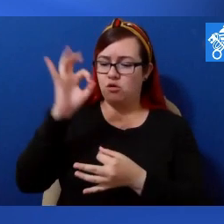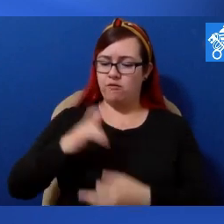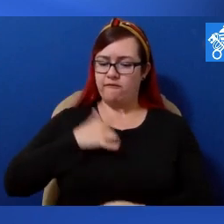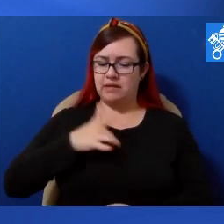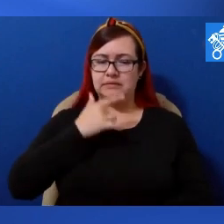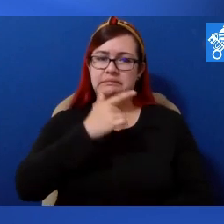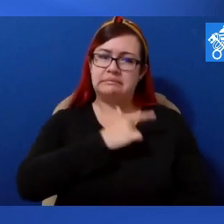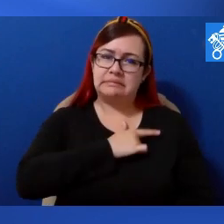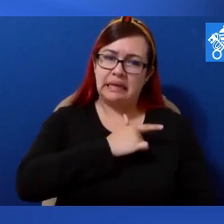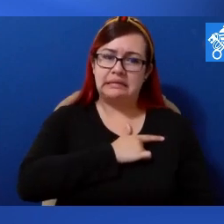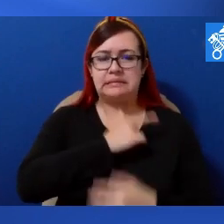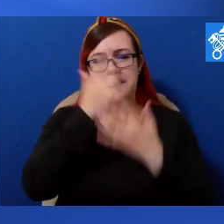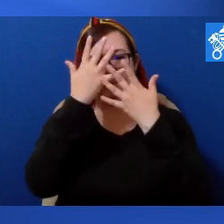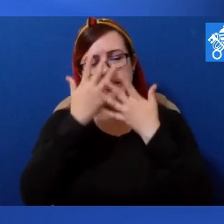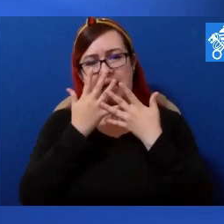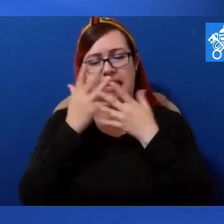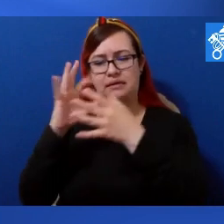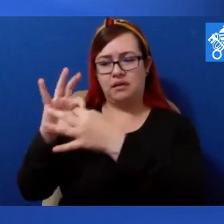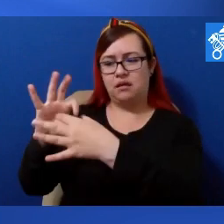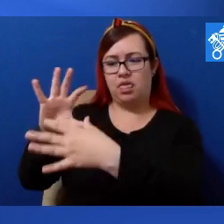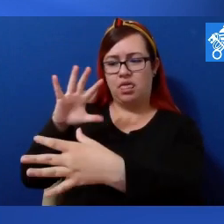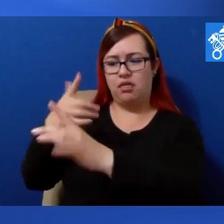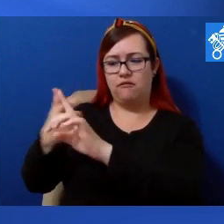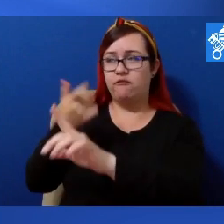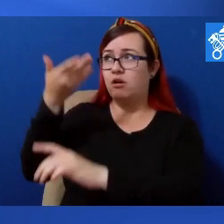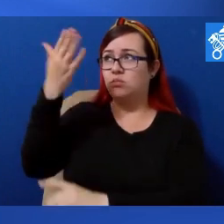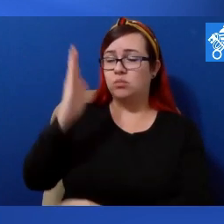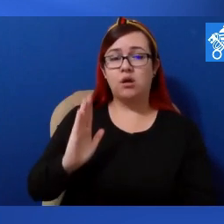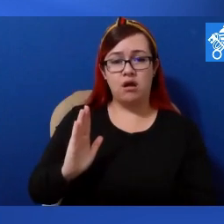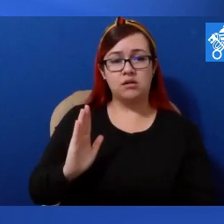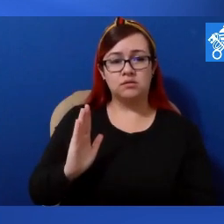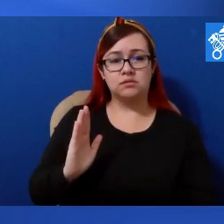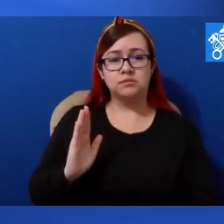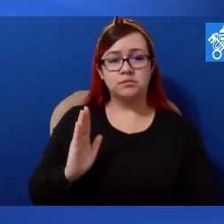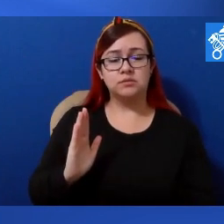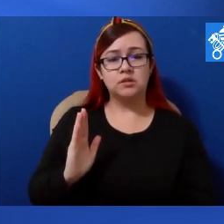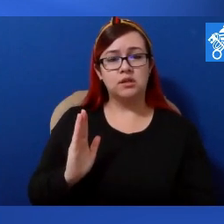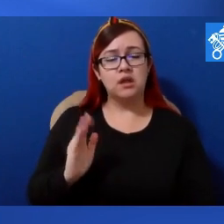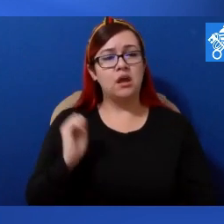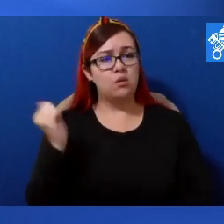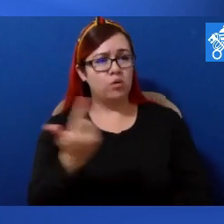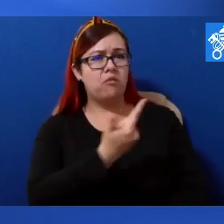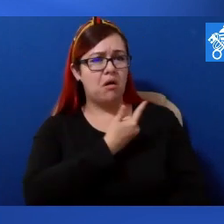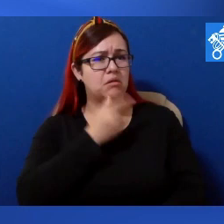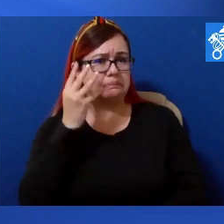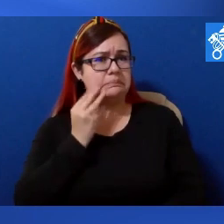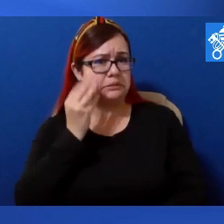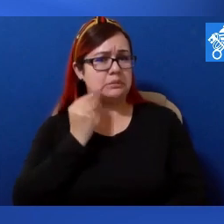The soul feels lazy, tepid, sad, and separated from its Creator.